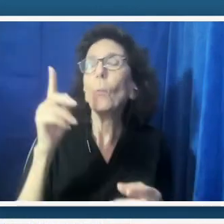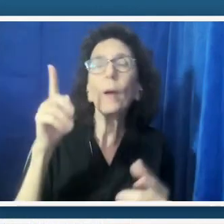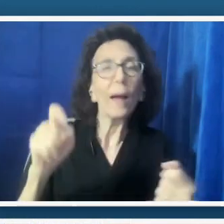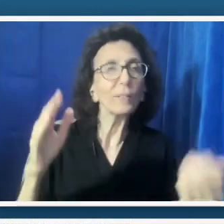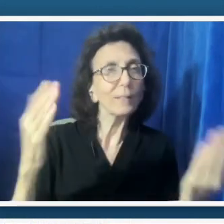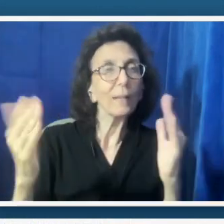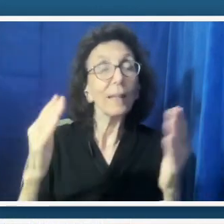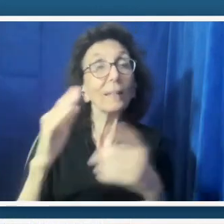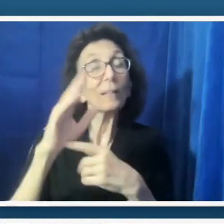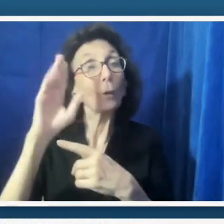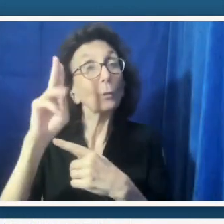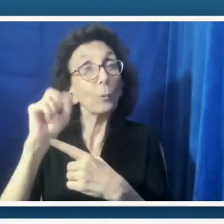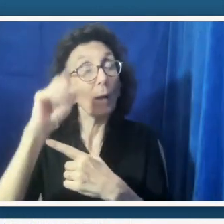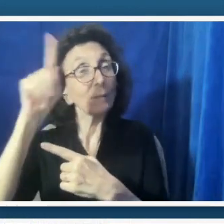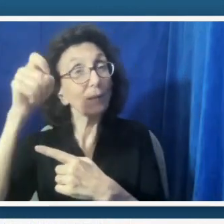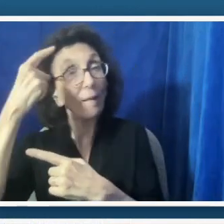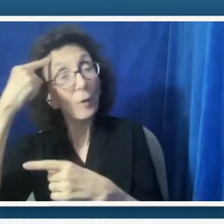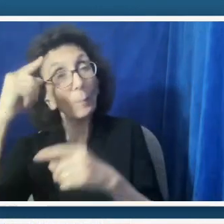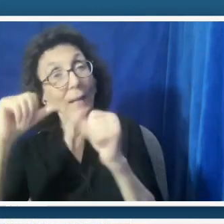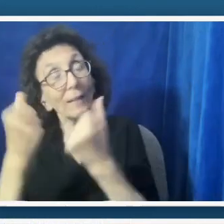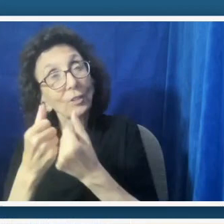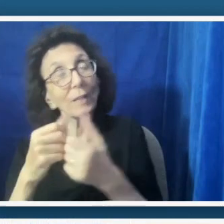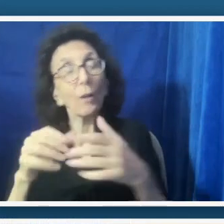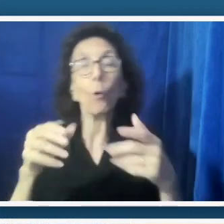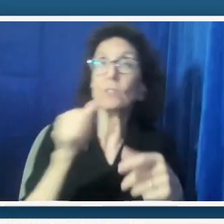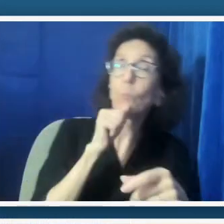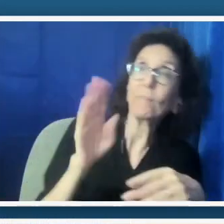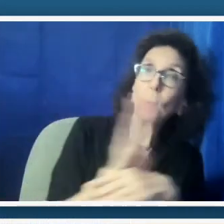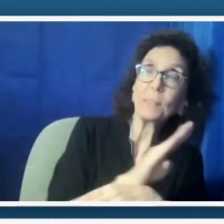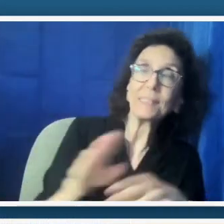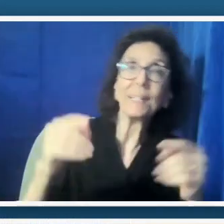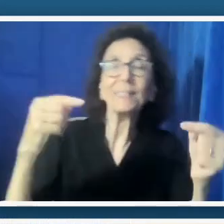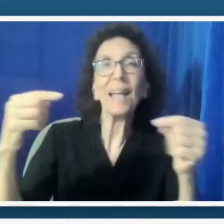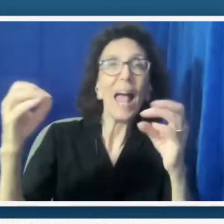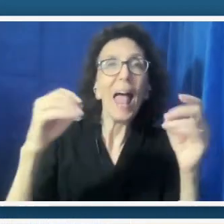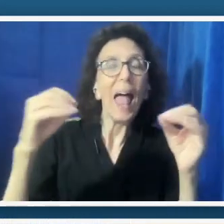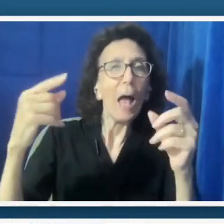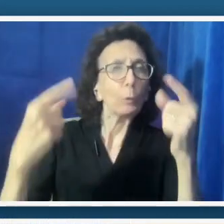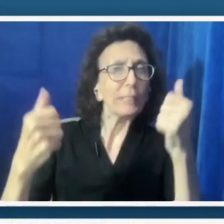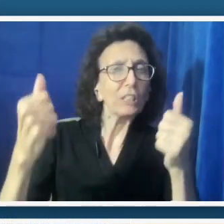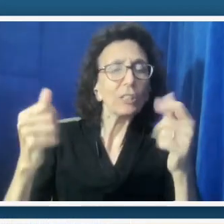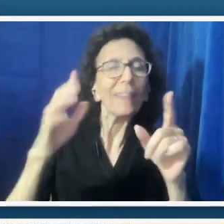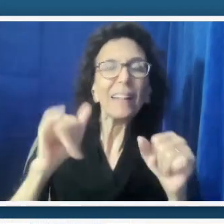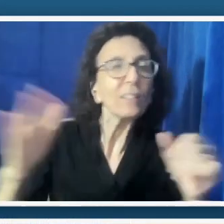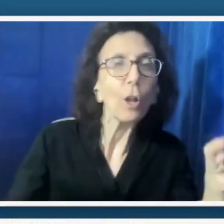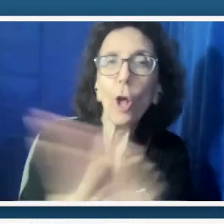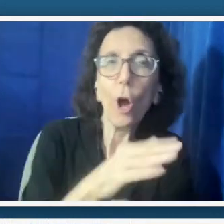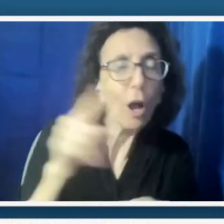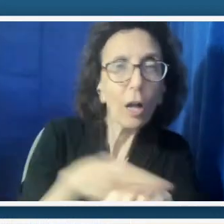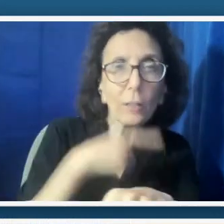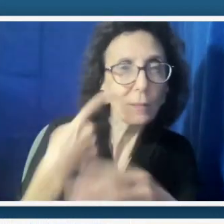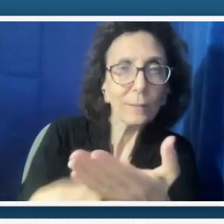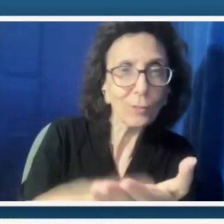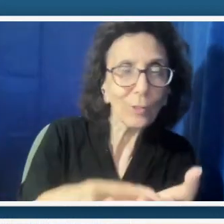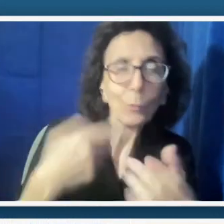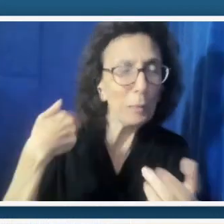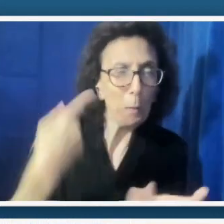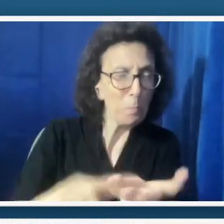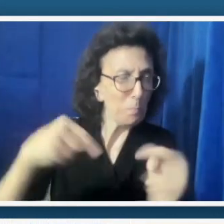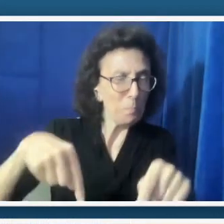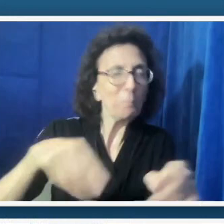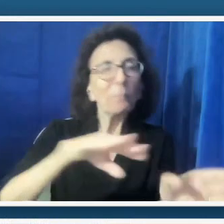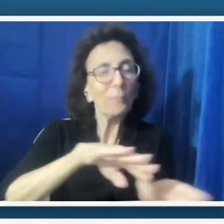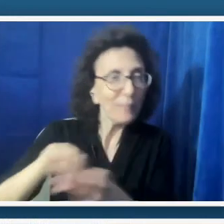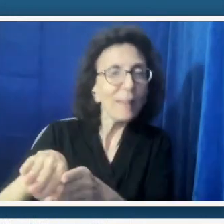federal agency or a private corporation. That's an entire session on its own right. But the fact remains that irrespective